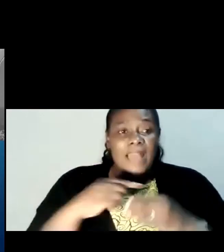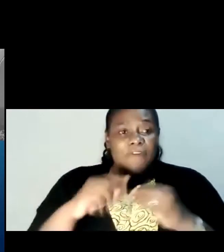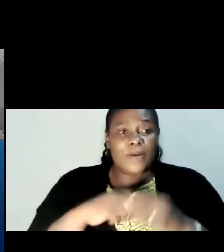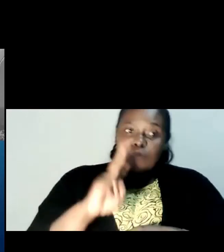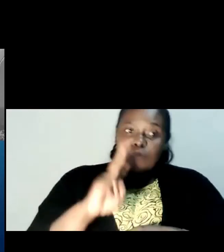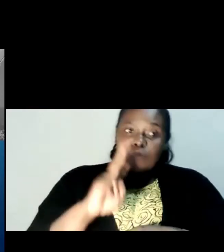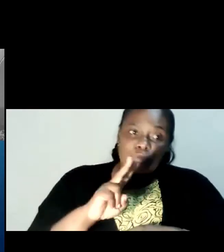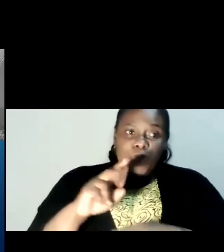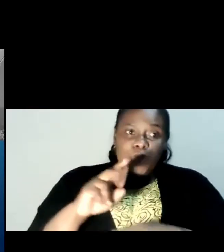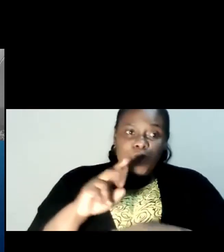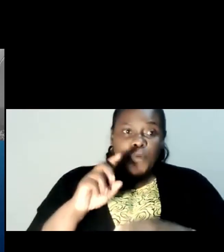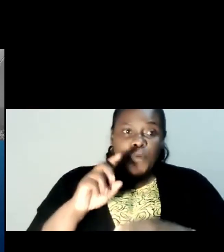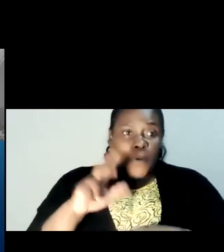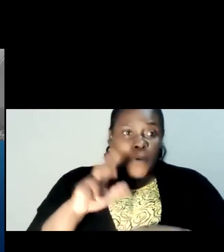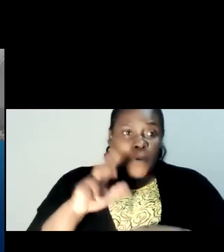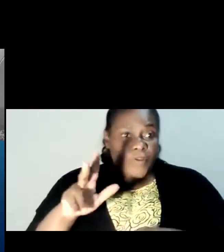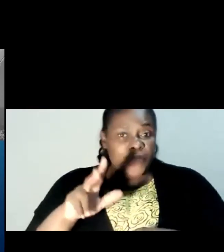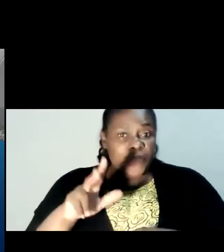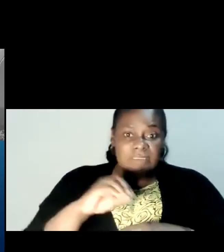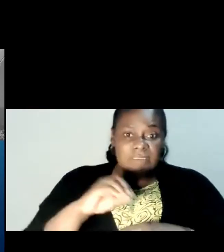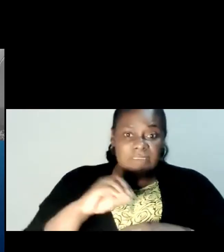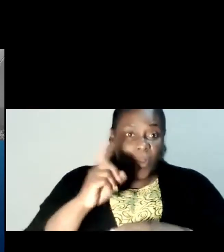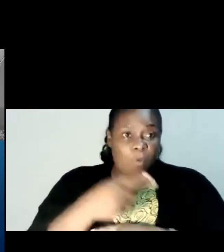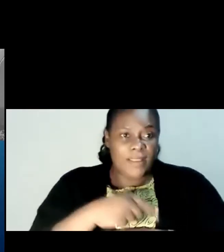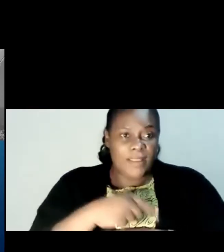salt. And